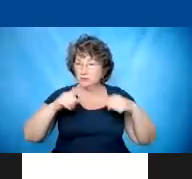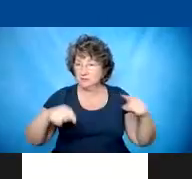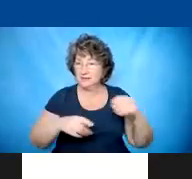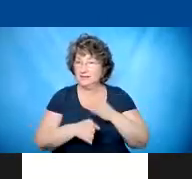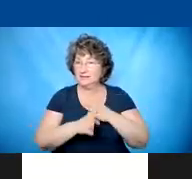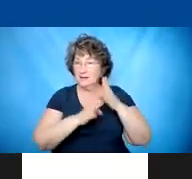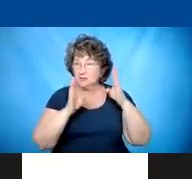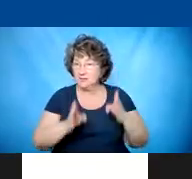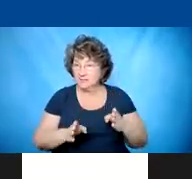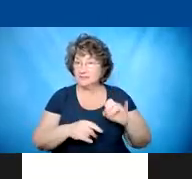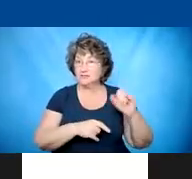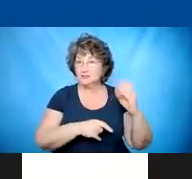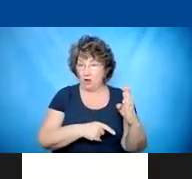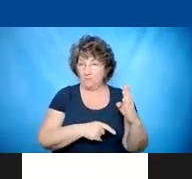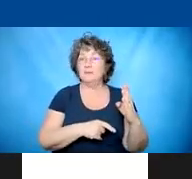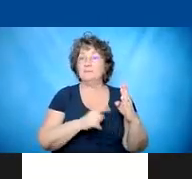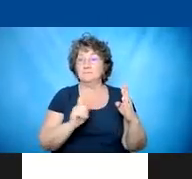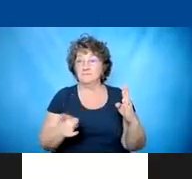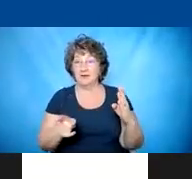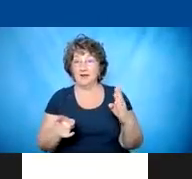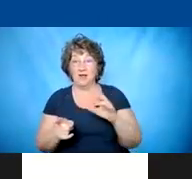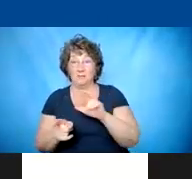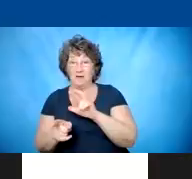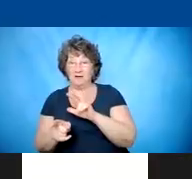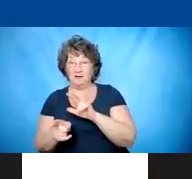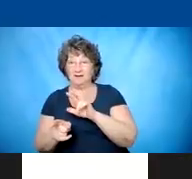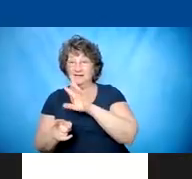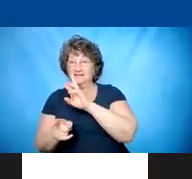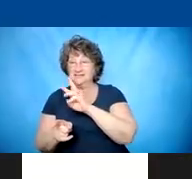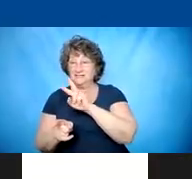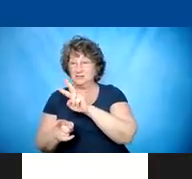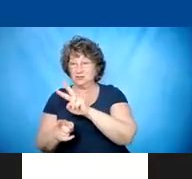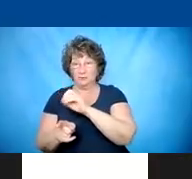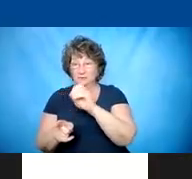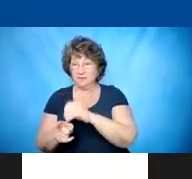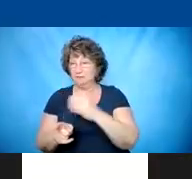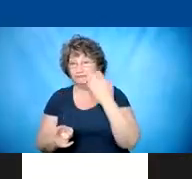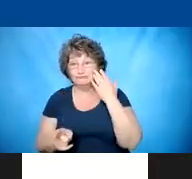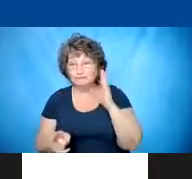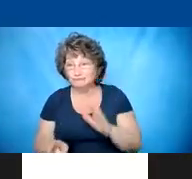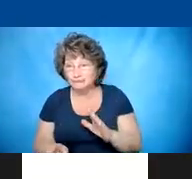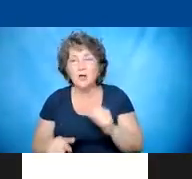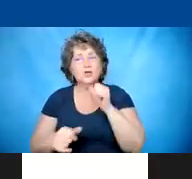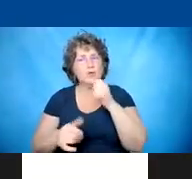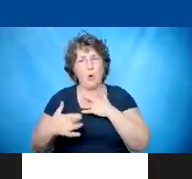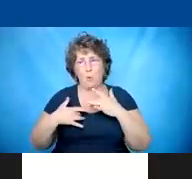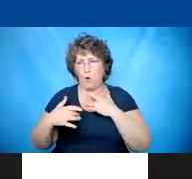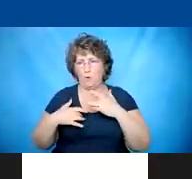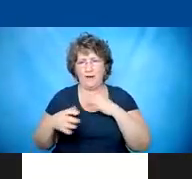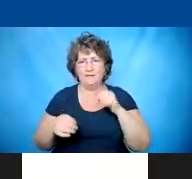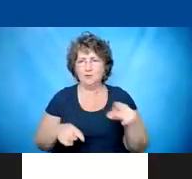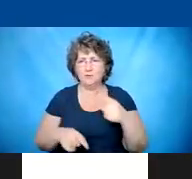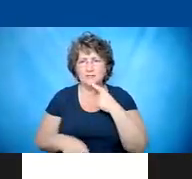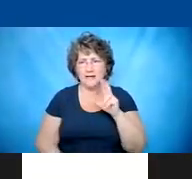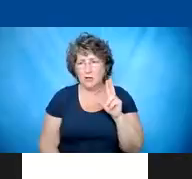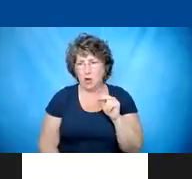people currently are not. And don't worry if your answer was no to this question,